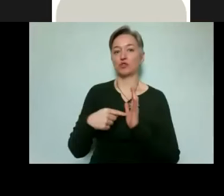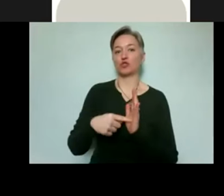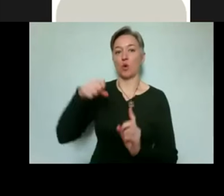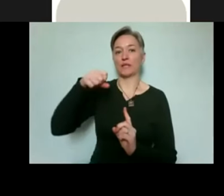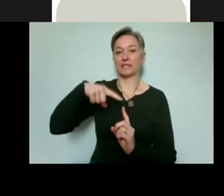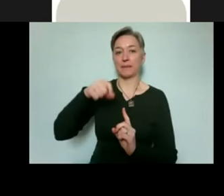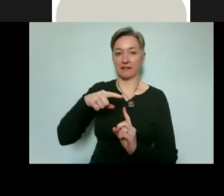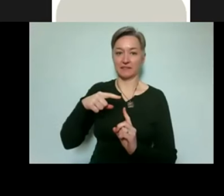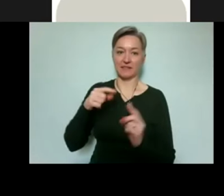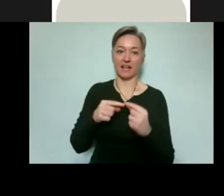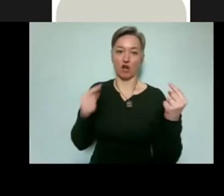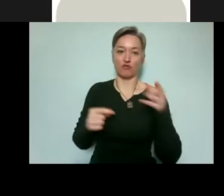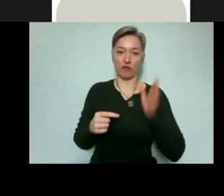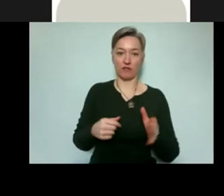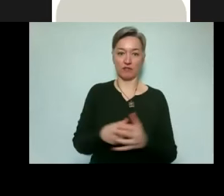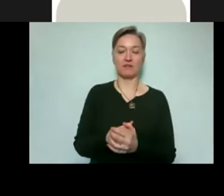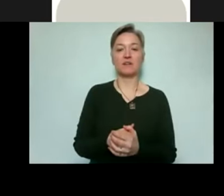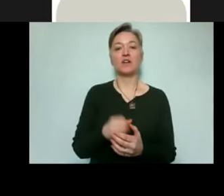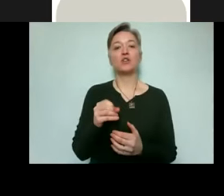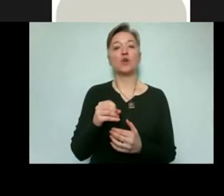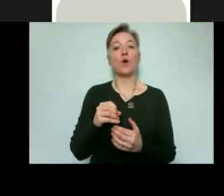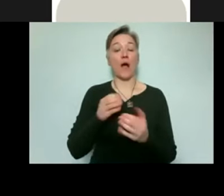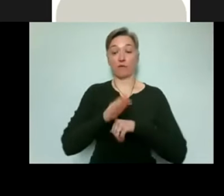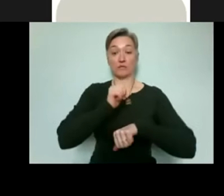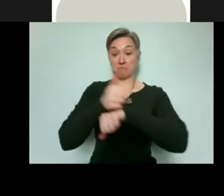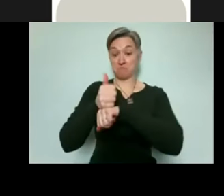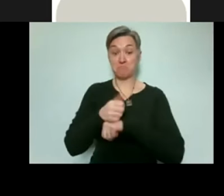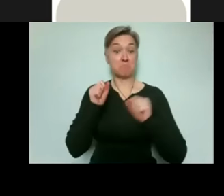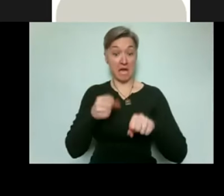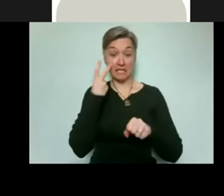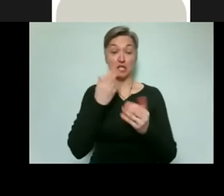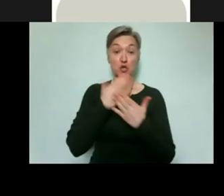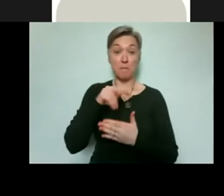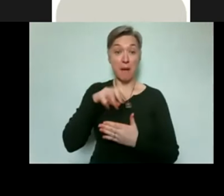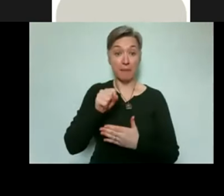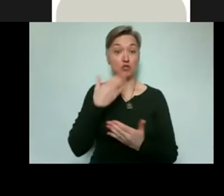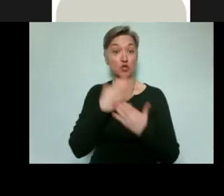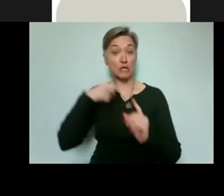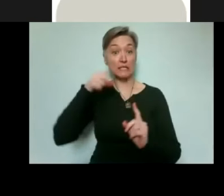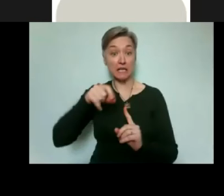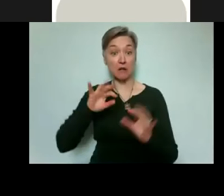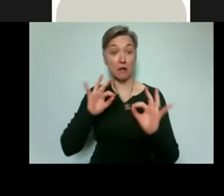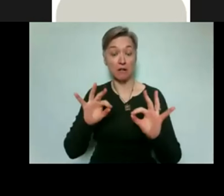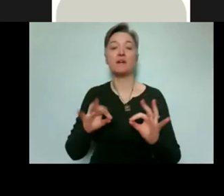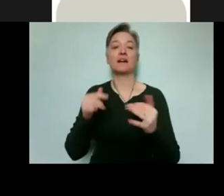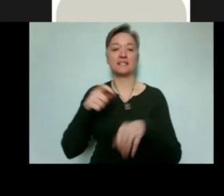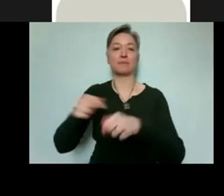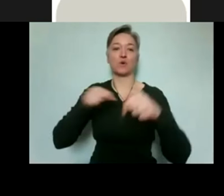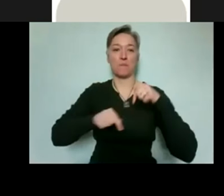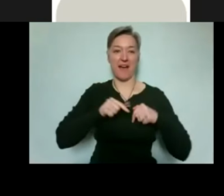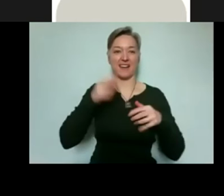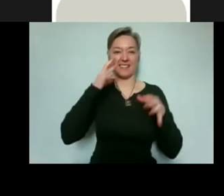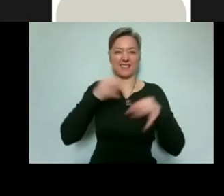contralaterally. And so once we've established in each animal that we can see good maps and that we're getting reasonable signals, then it's time to go back to the